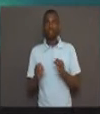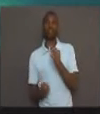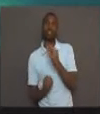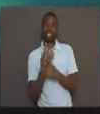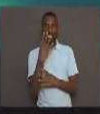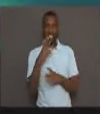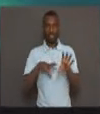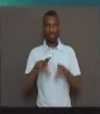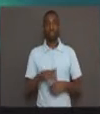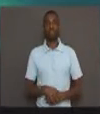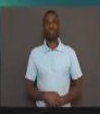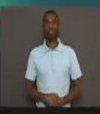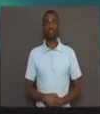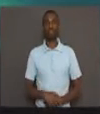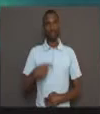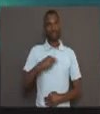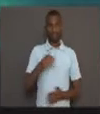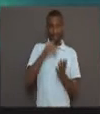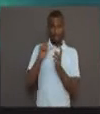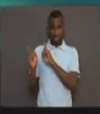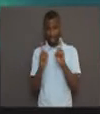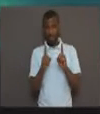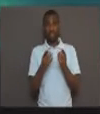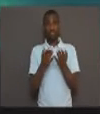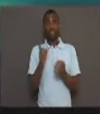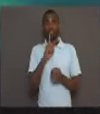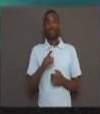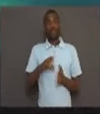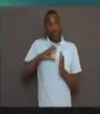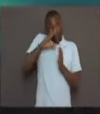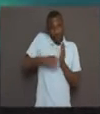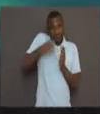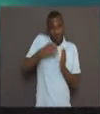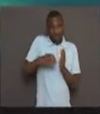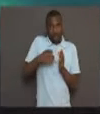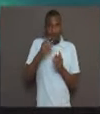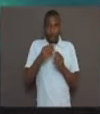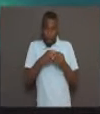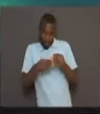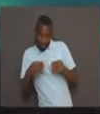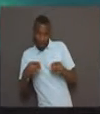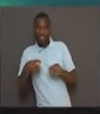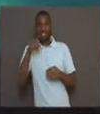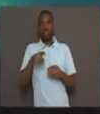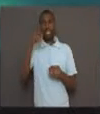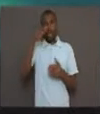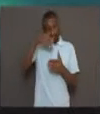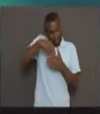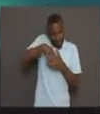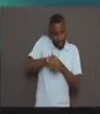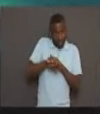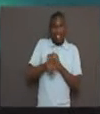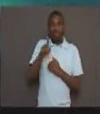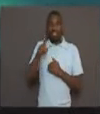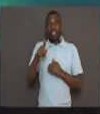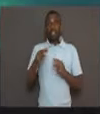We also need an armature or coil inside